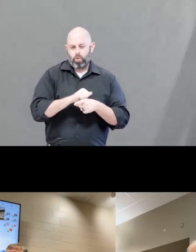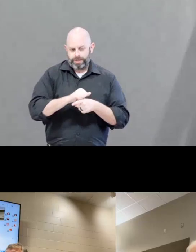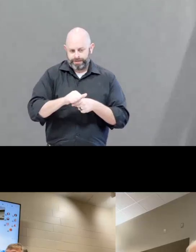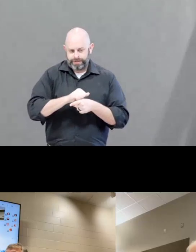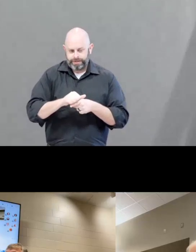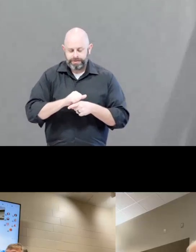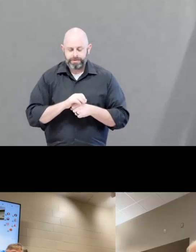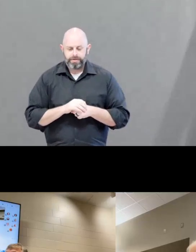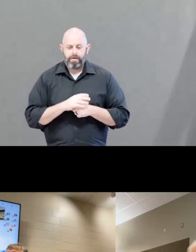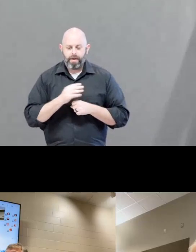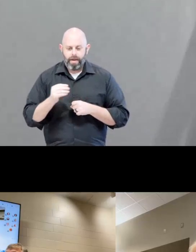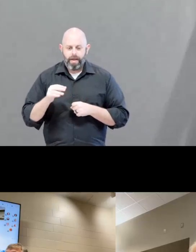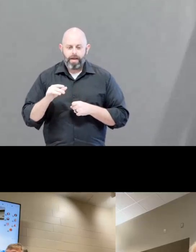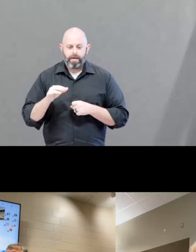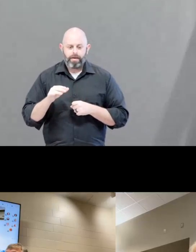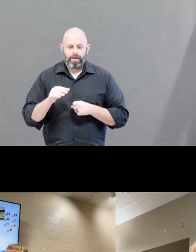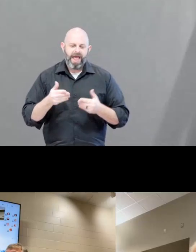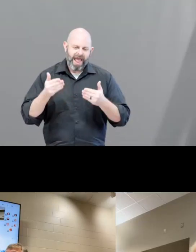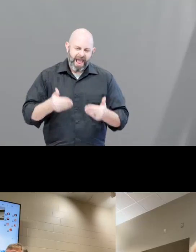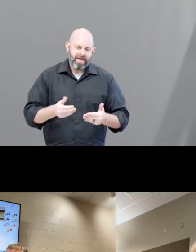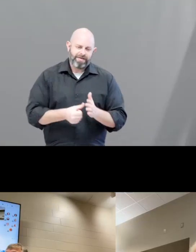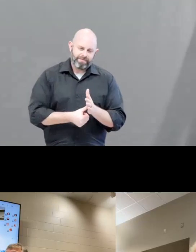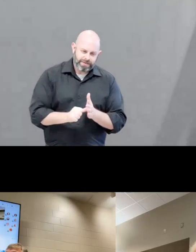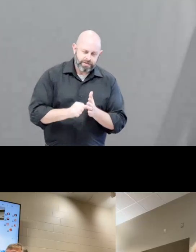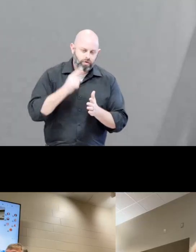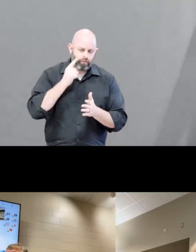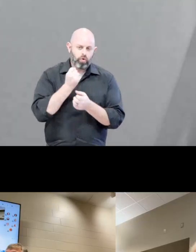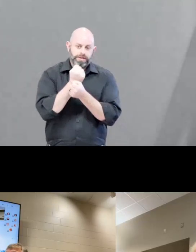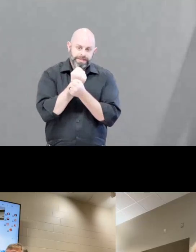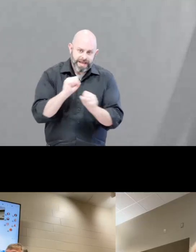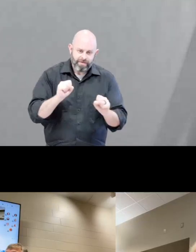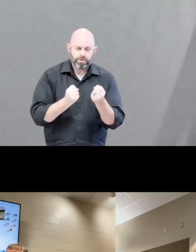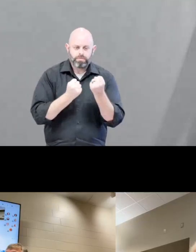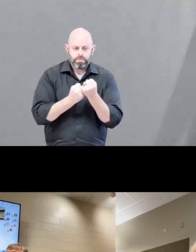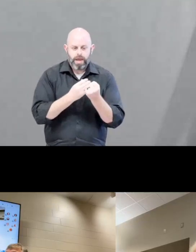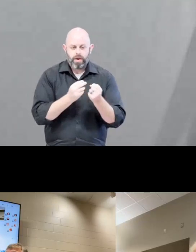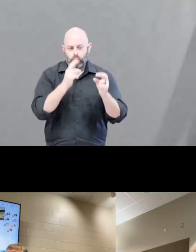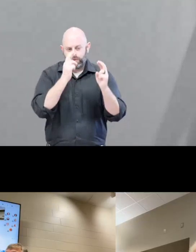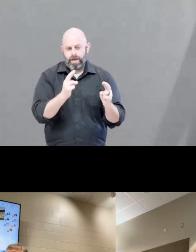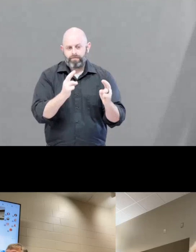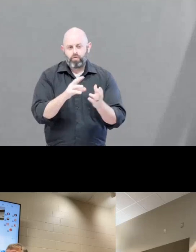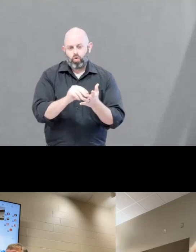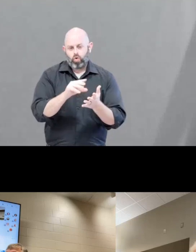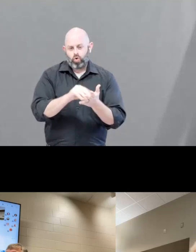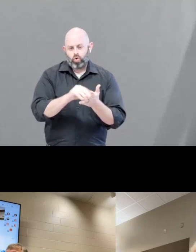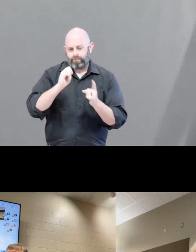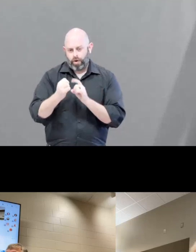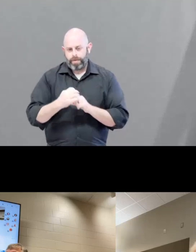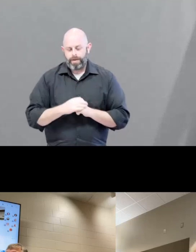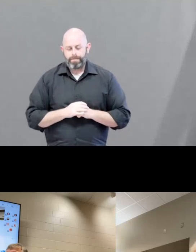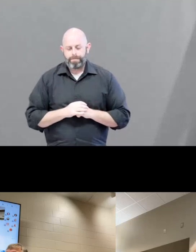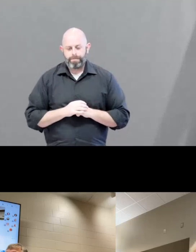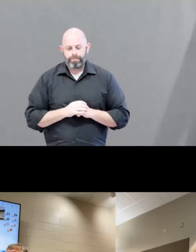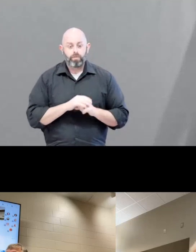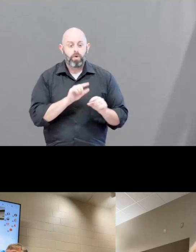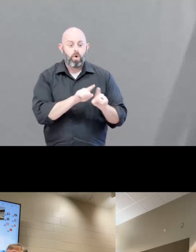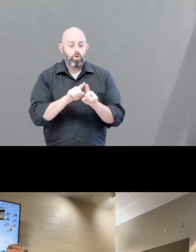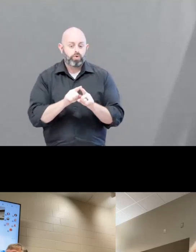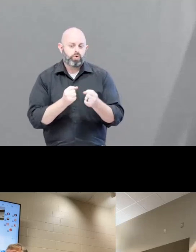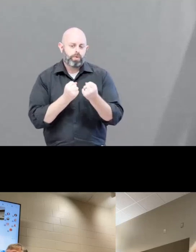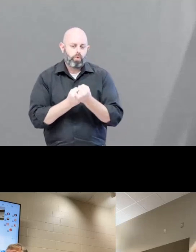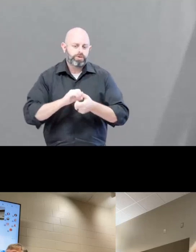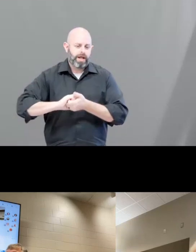practices. And a heavy emphasis on safe, supportive, and respectful learning environments. And it also